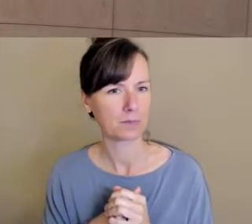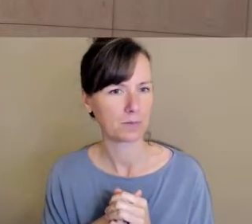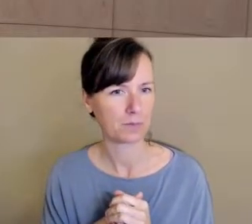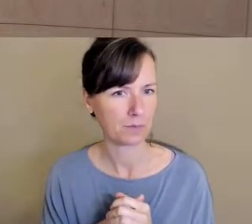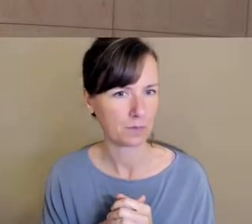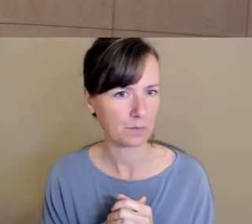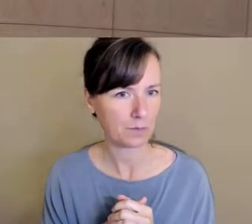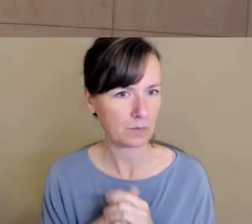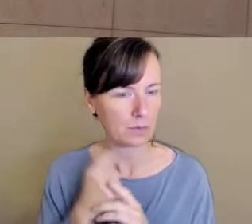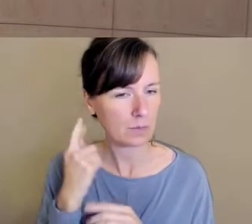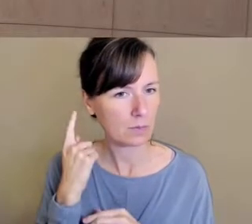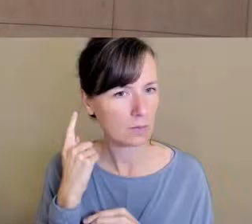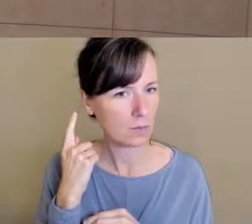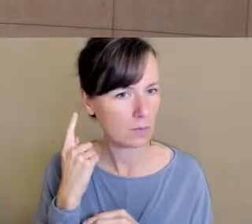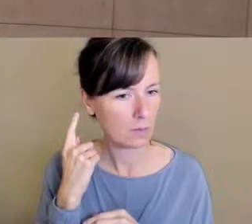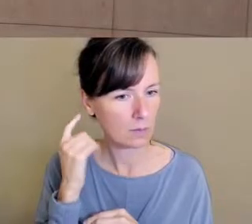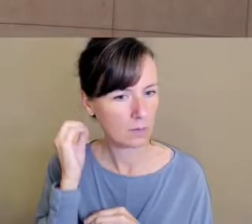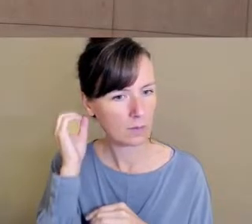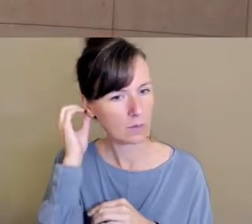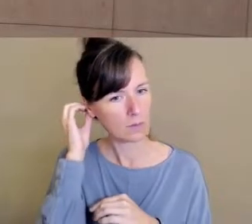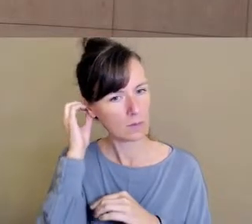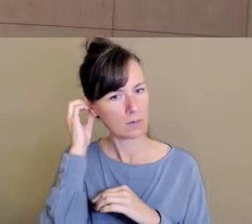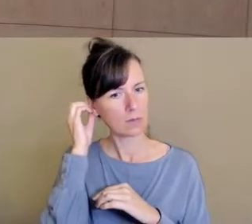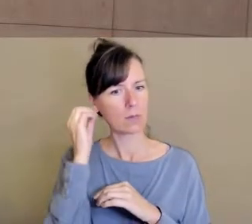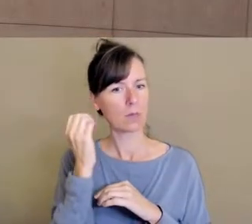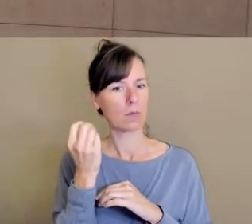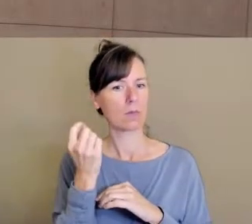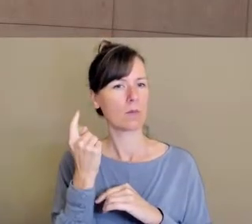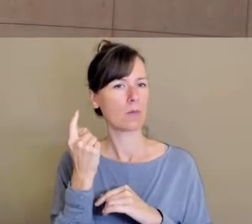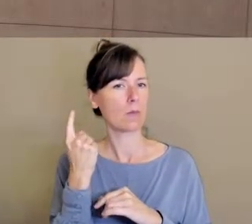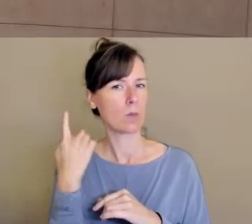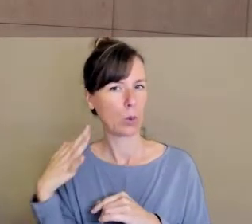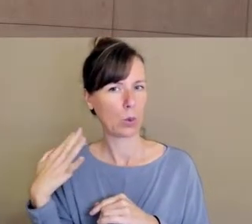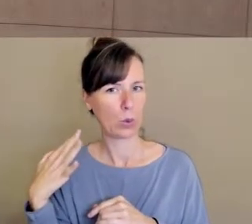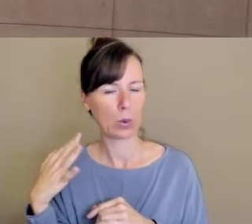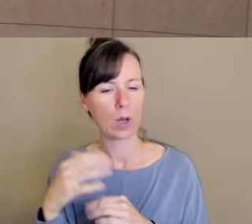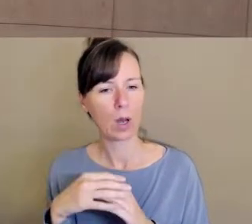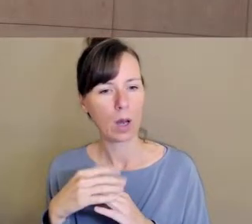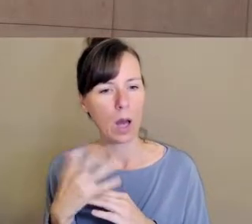Mr. Gallo, I just want to thank you for circling back around with that.